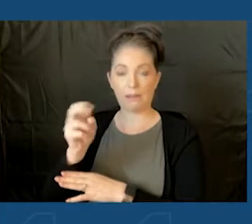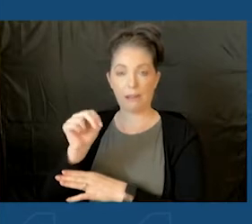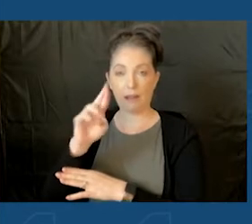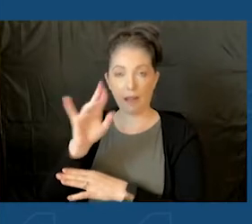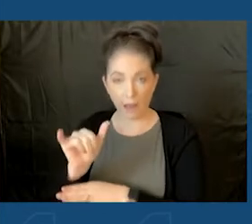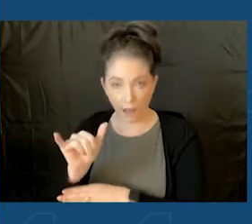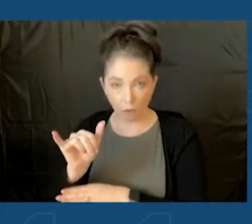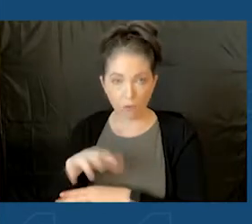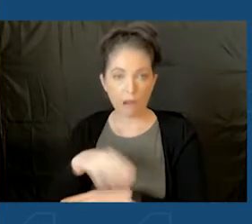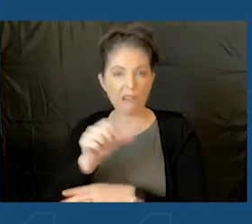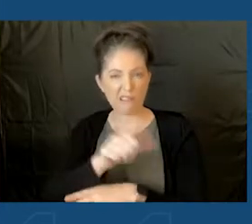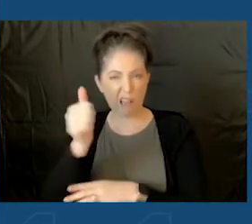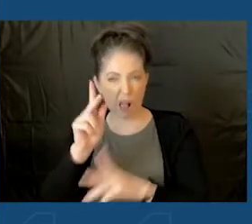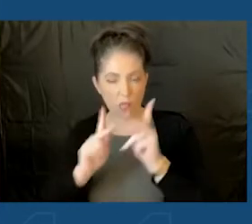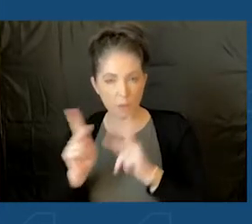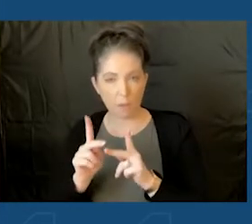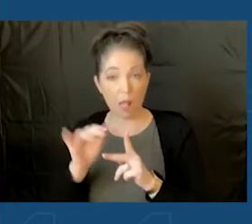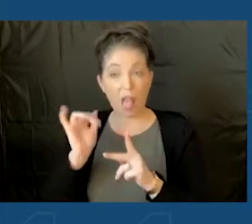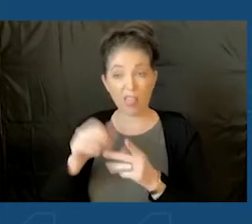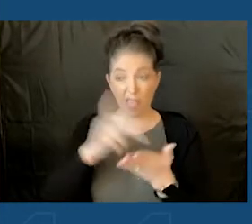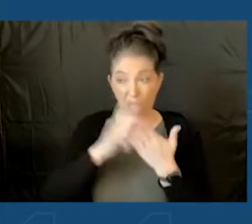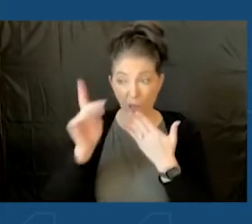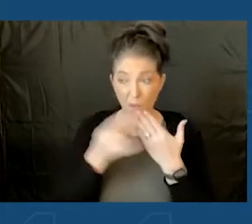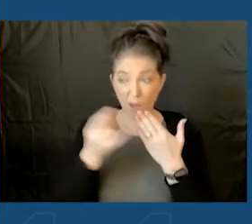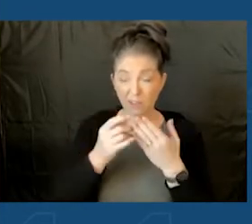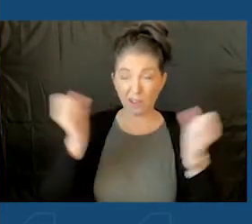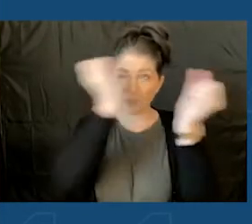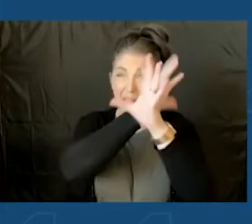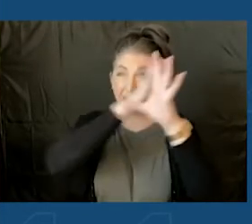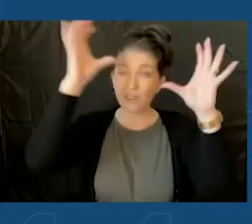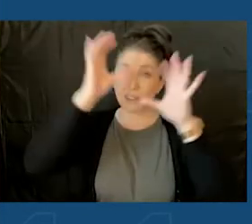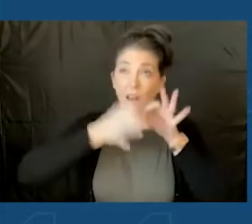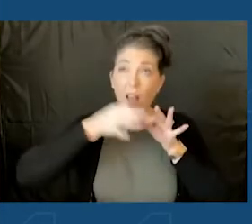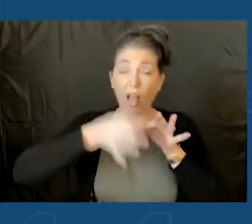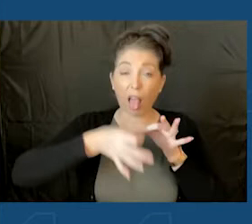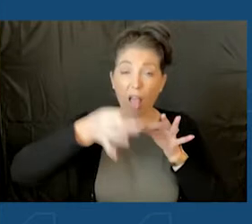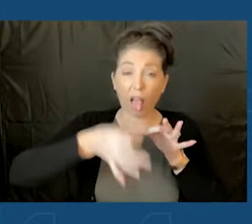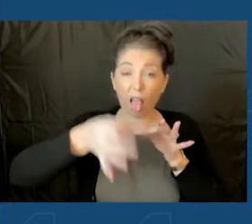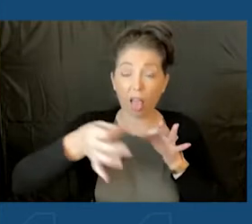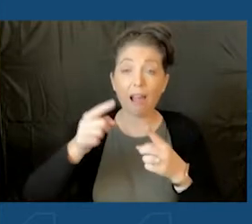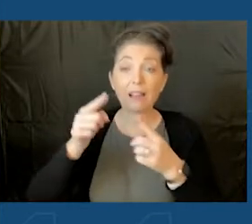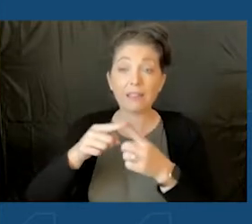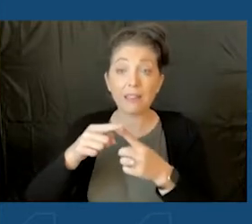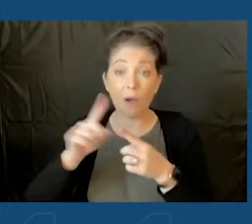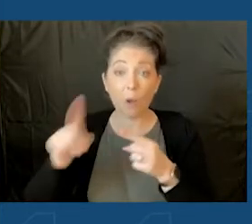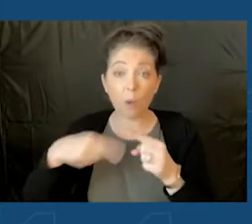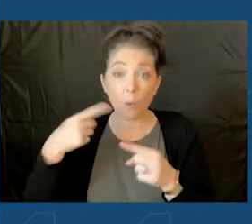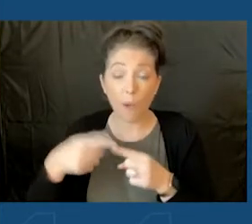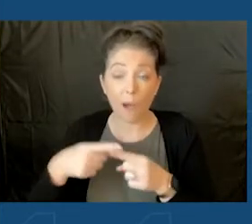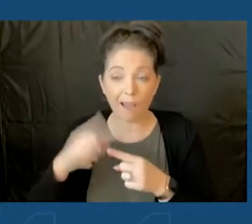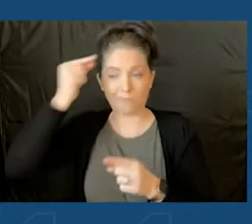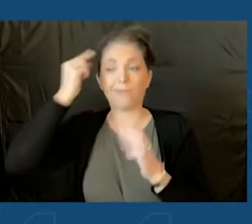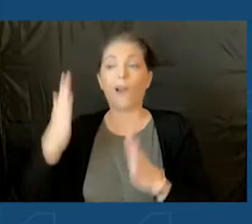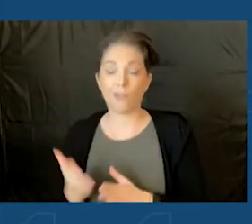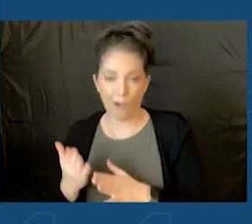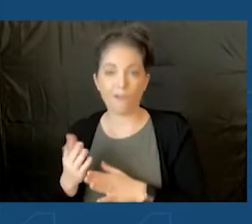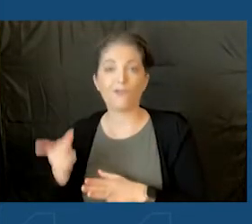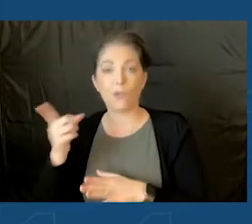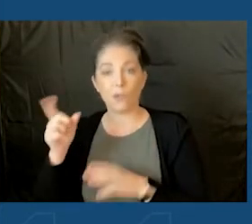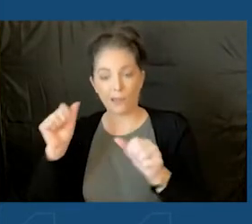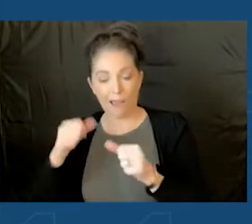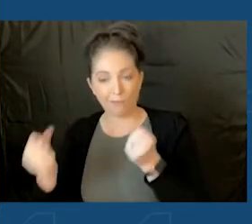Depot project was a vision long delayed until under Governor Hochul's leadership. We've been able to get it going